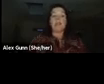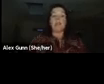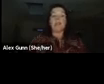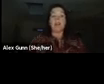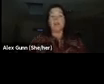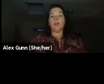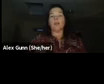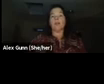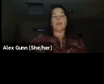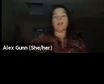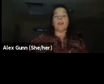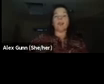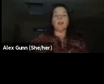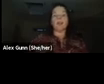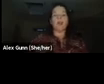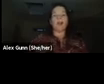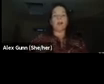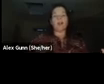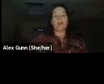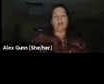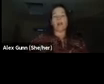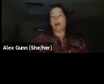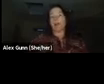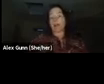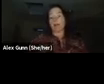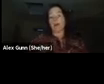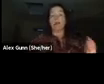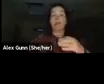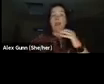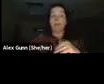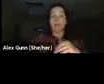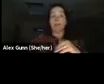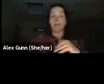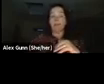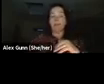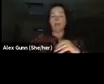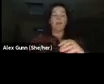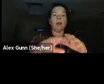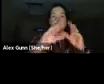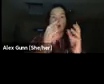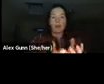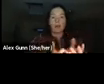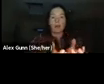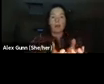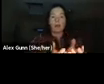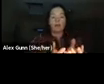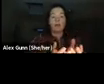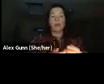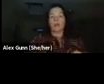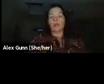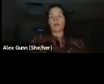even if they're born into places where the binary is not upheld and imposed for them by their close